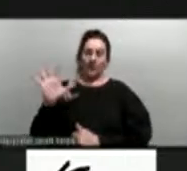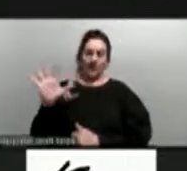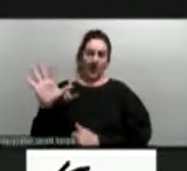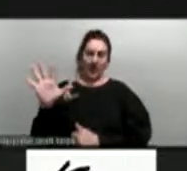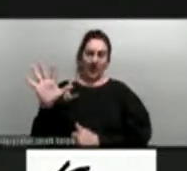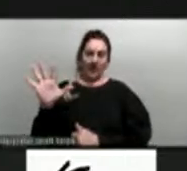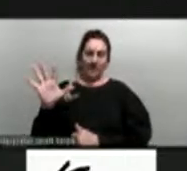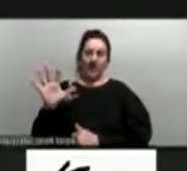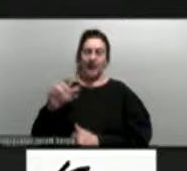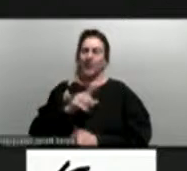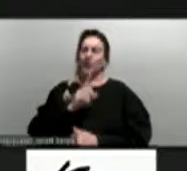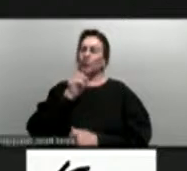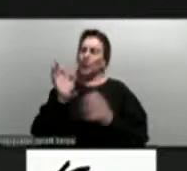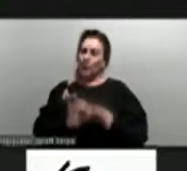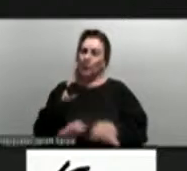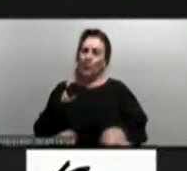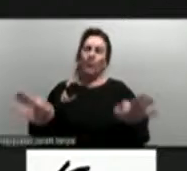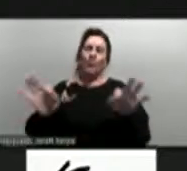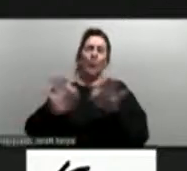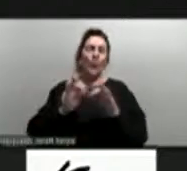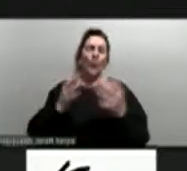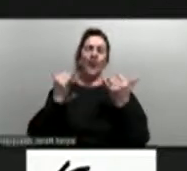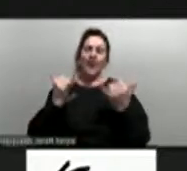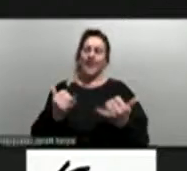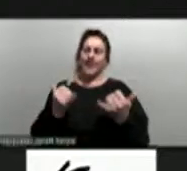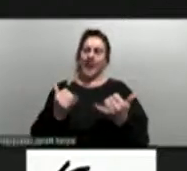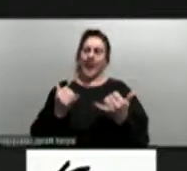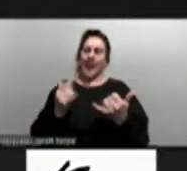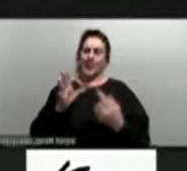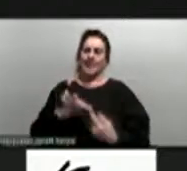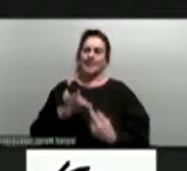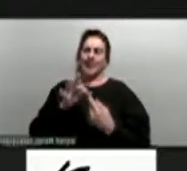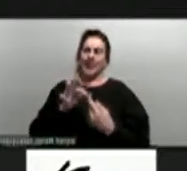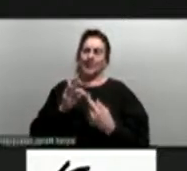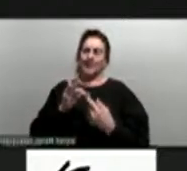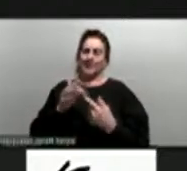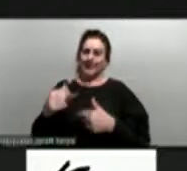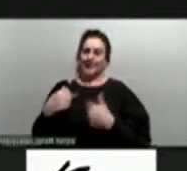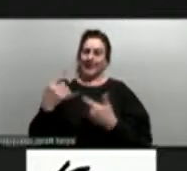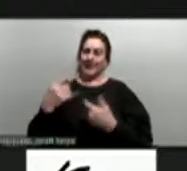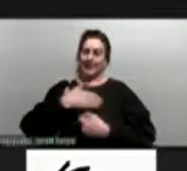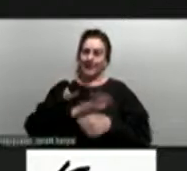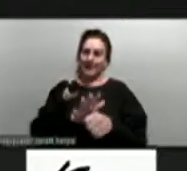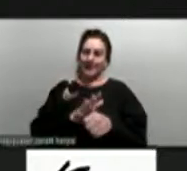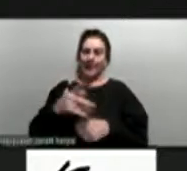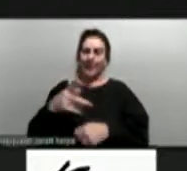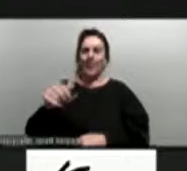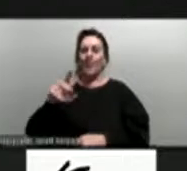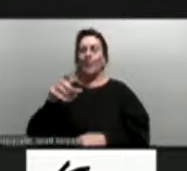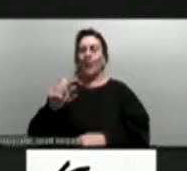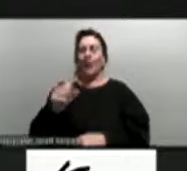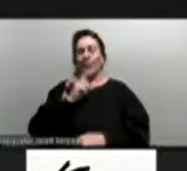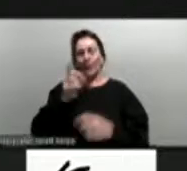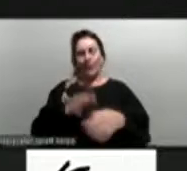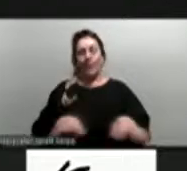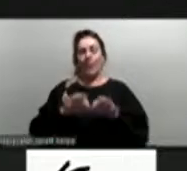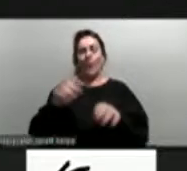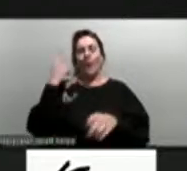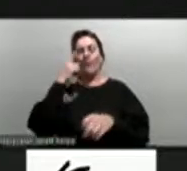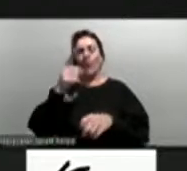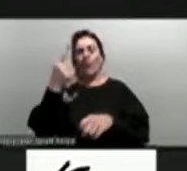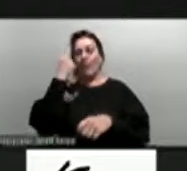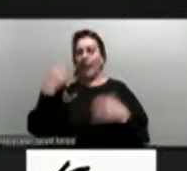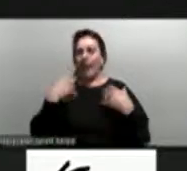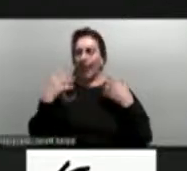and more important than ever to the community since the start of the pandemic. Parks are essential for the physical and mental health and well-being of its